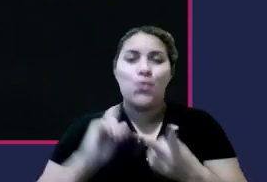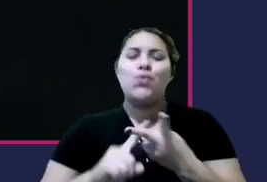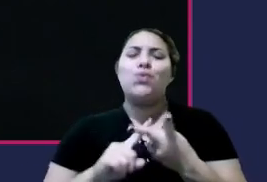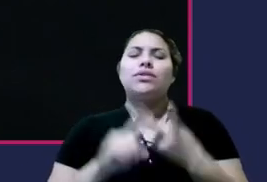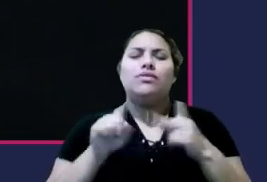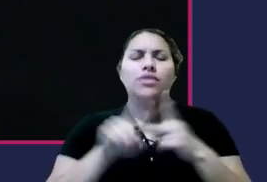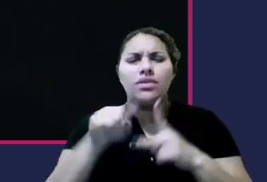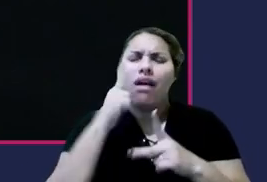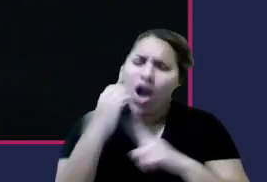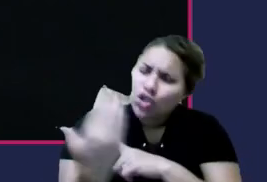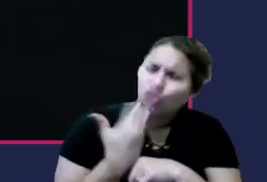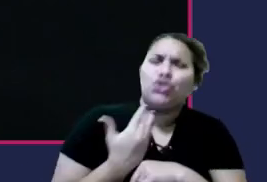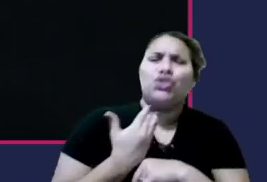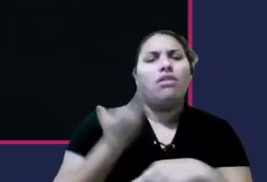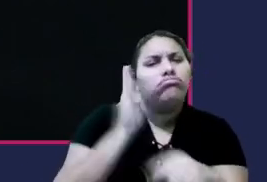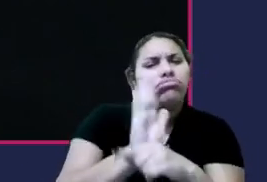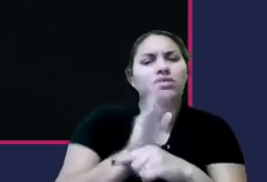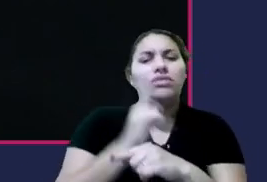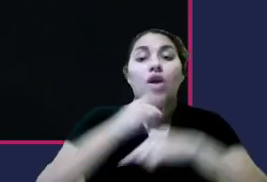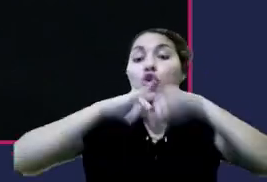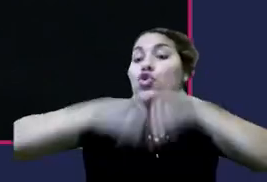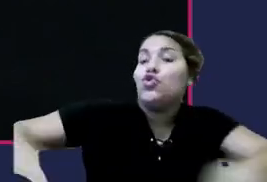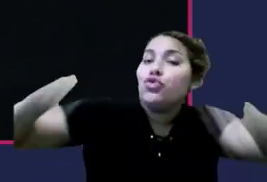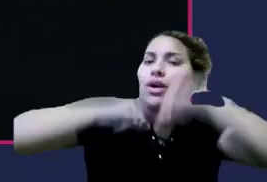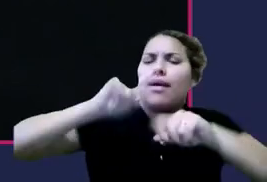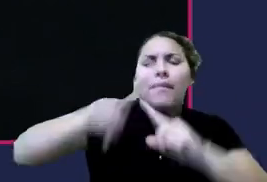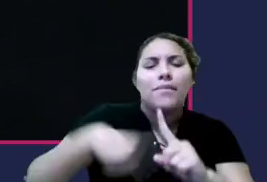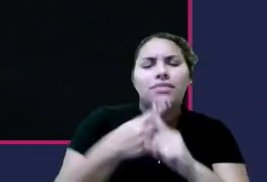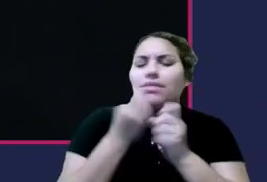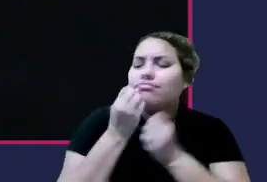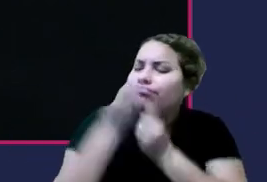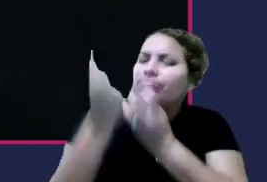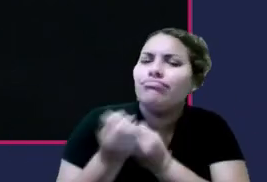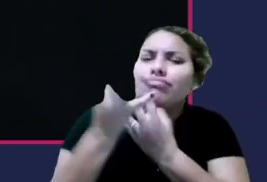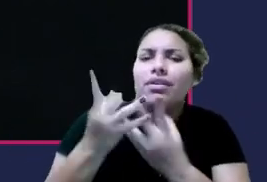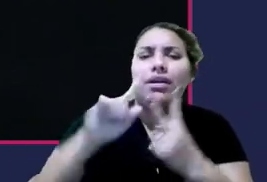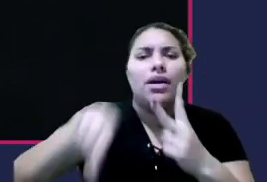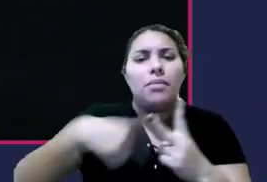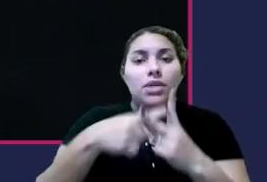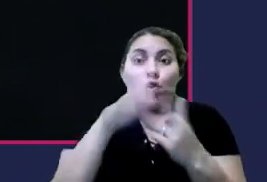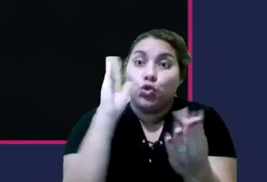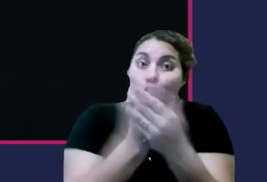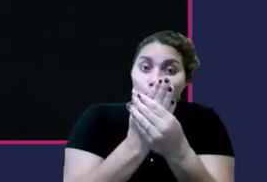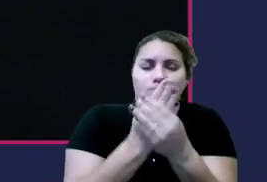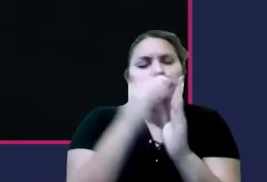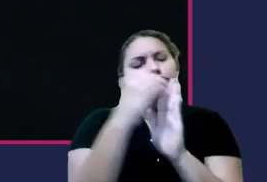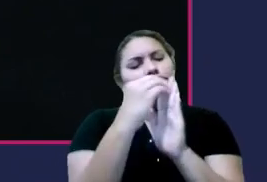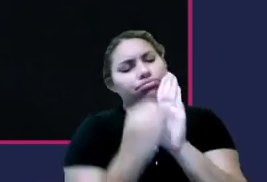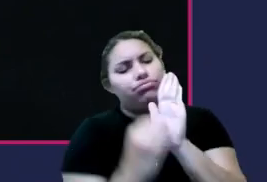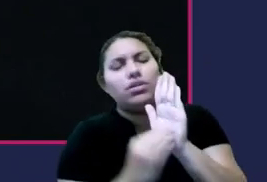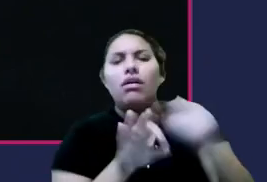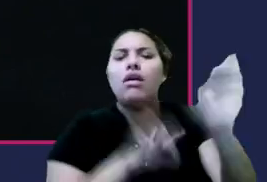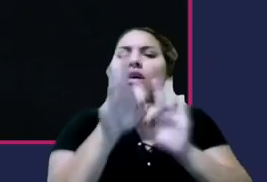me both to disseminate information, to defend, and to